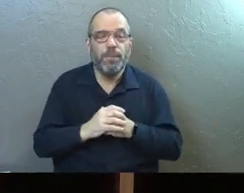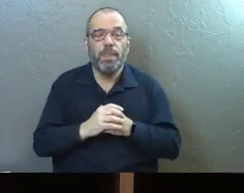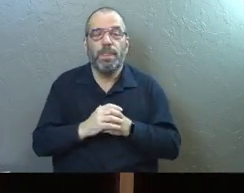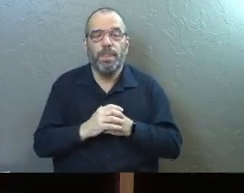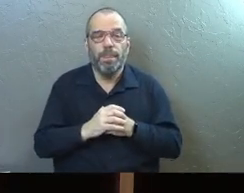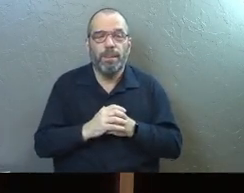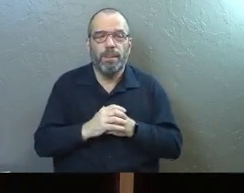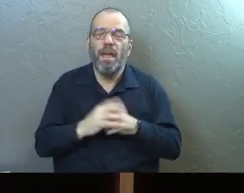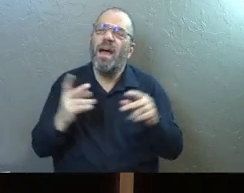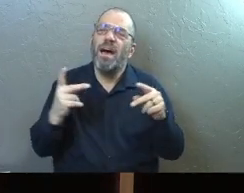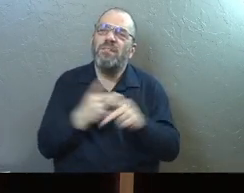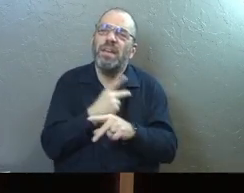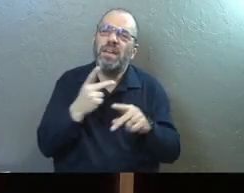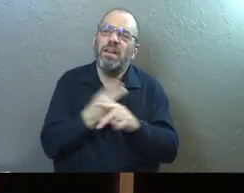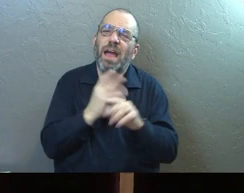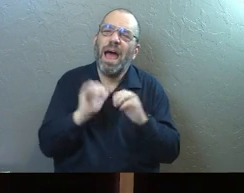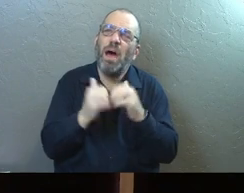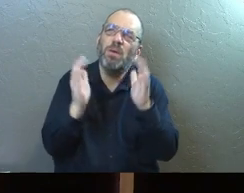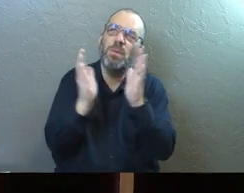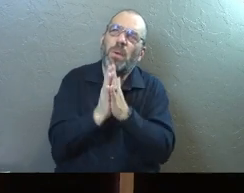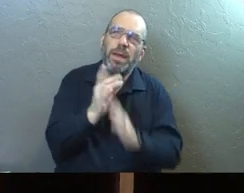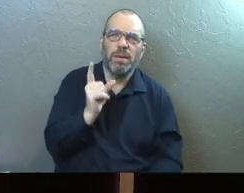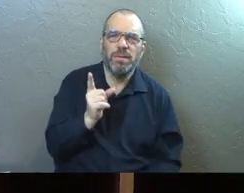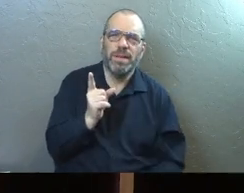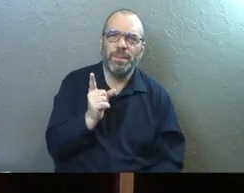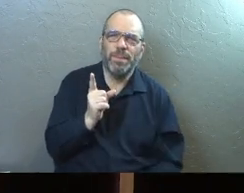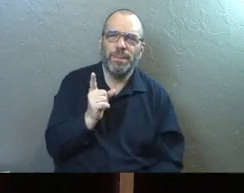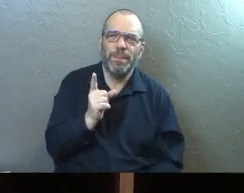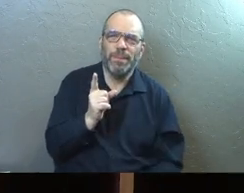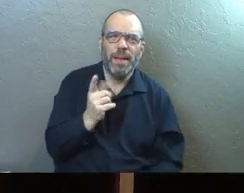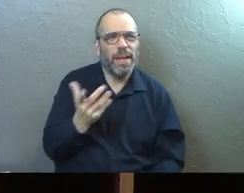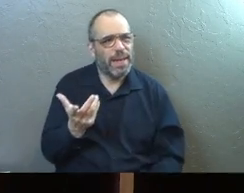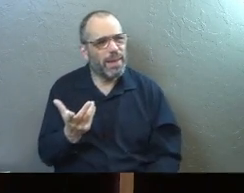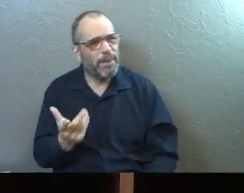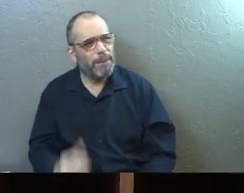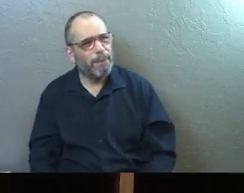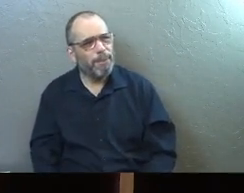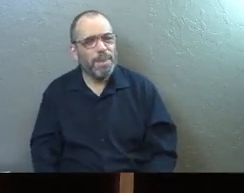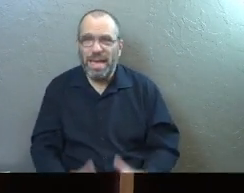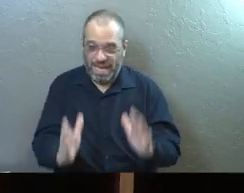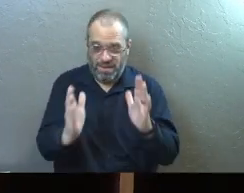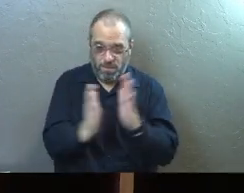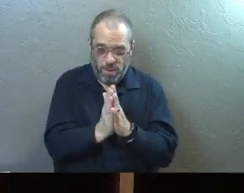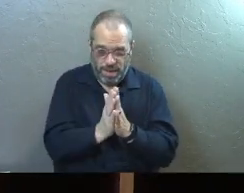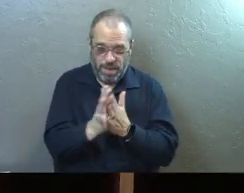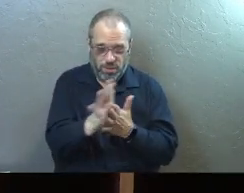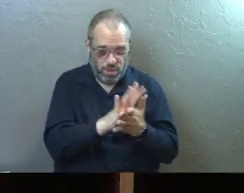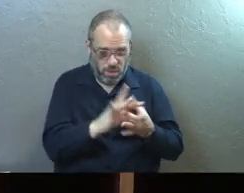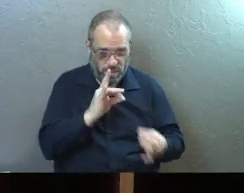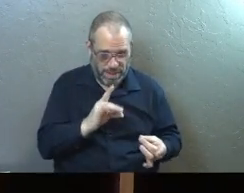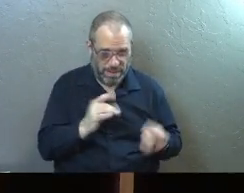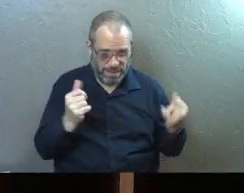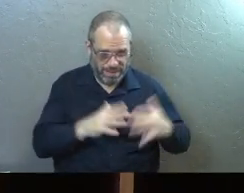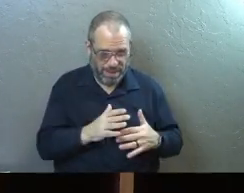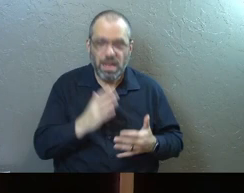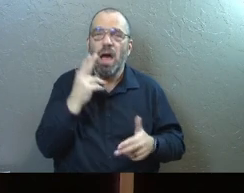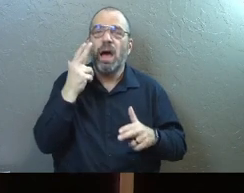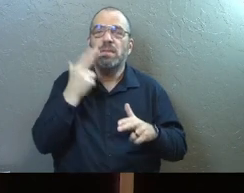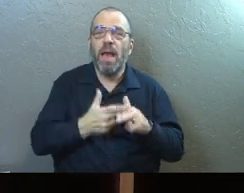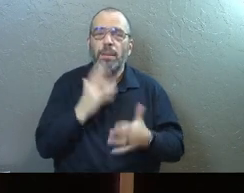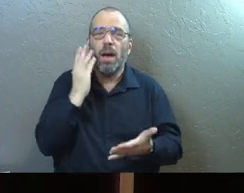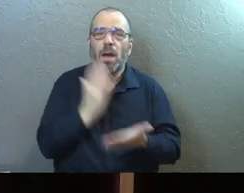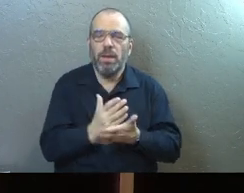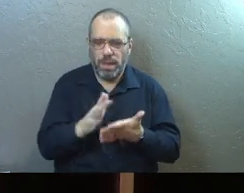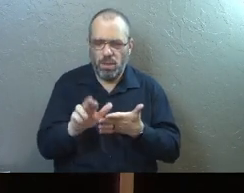is figure out how to pray to him, right? Like if praying to the Holy Ghost freaks you out, stop calling him the